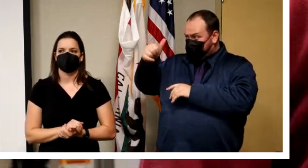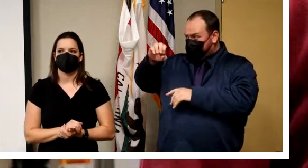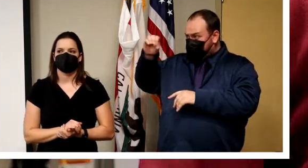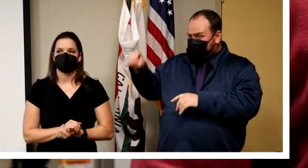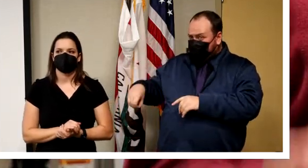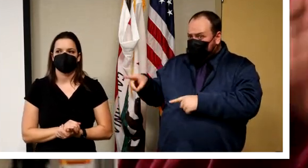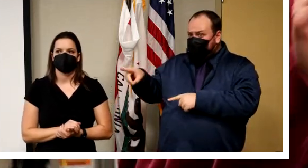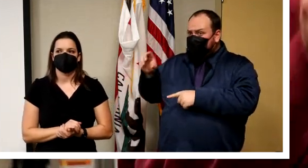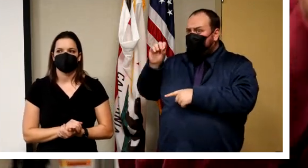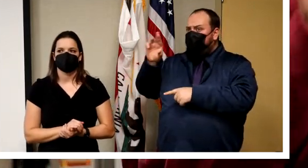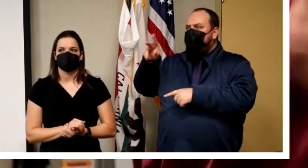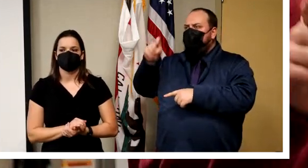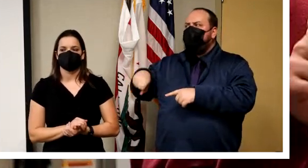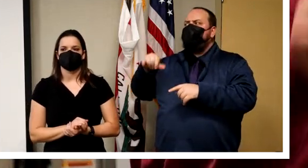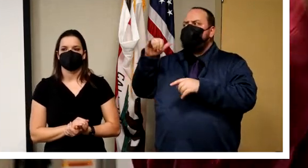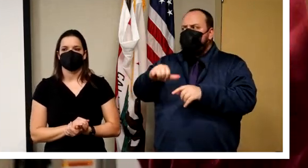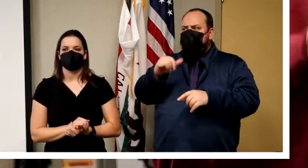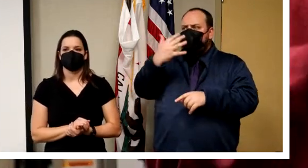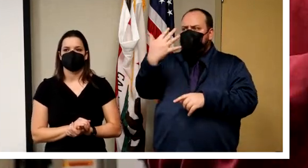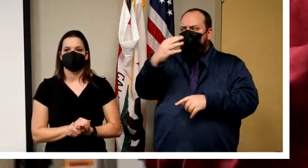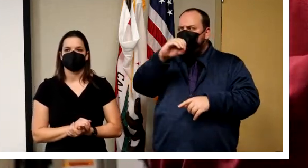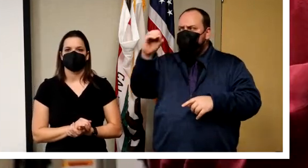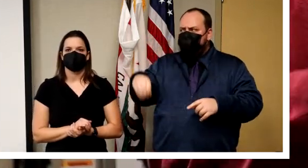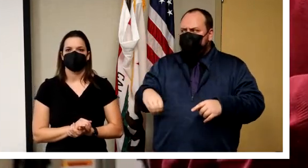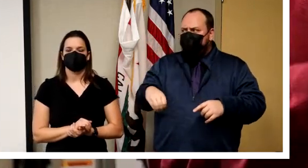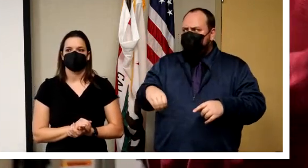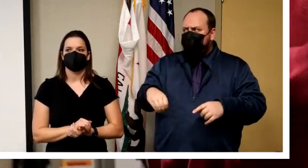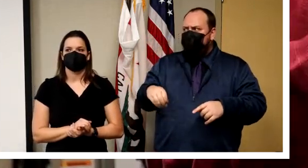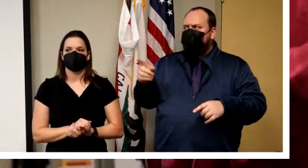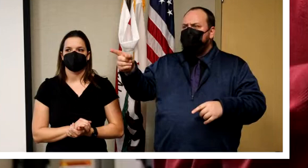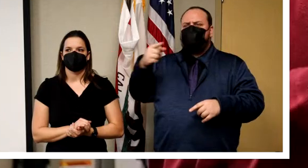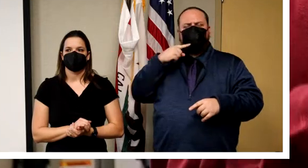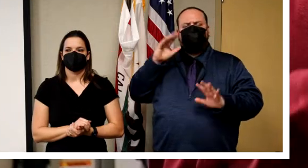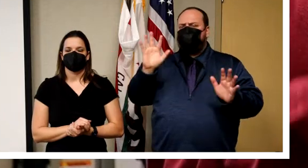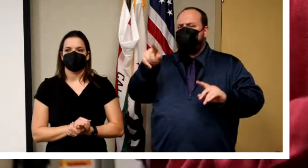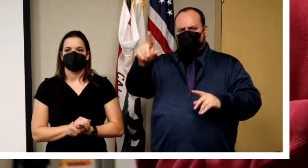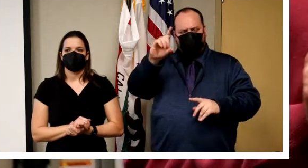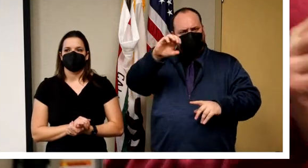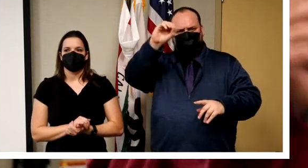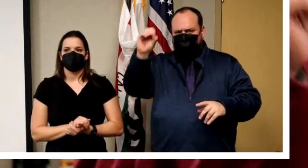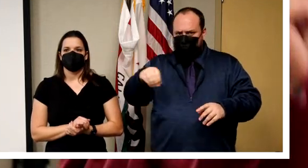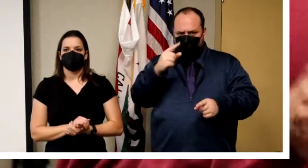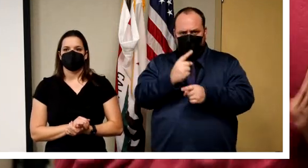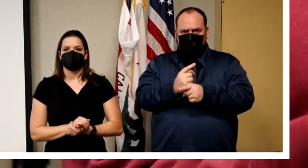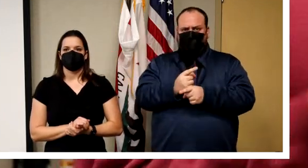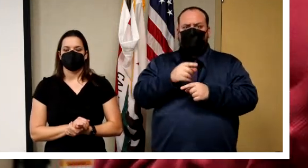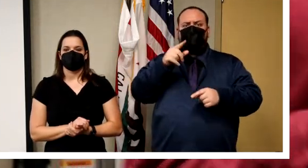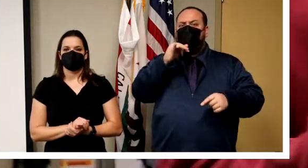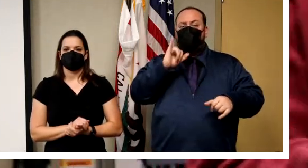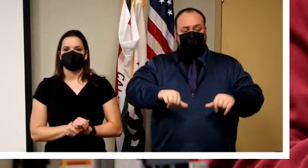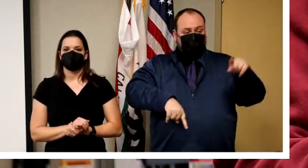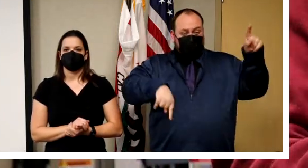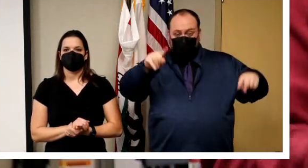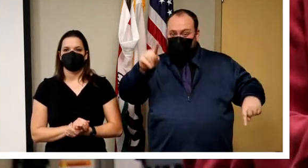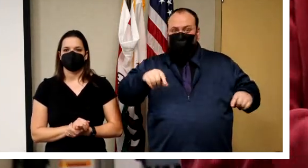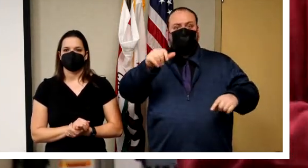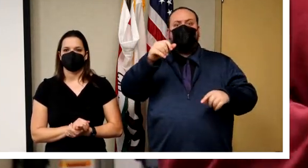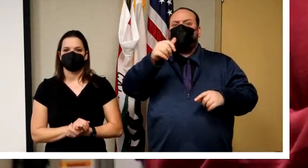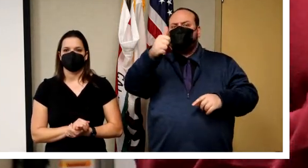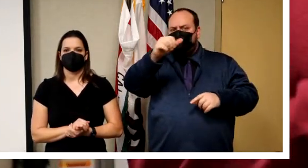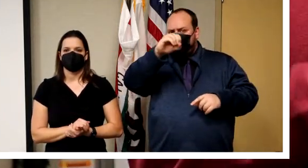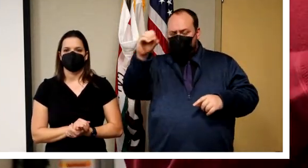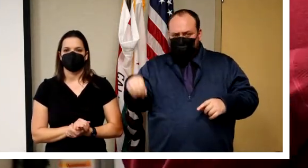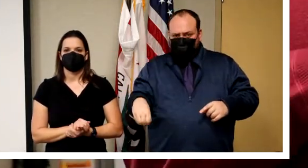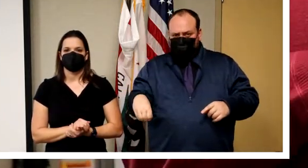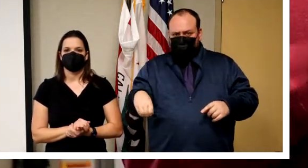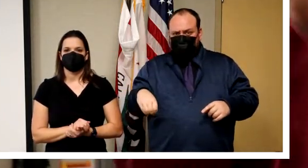5% within the mean? Yes, you're 100% right. The total variance is 10%. Oftentimes, and I do it too,